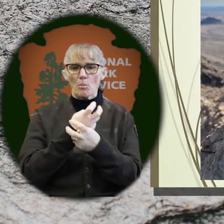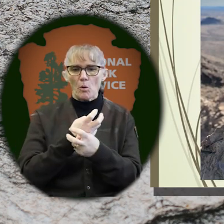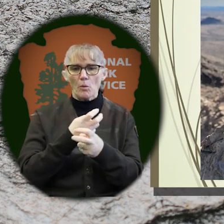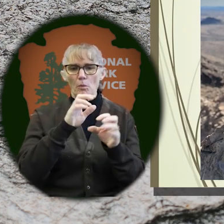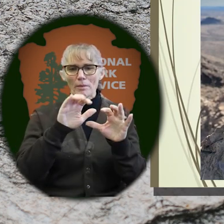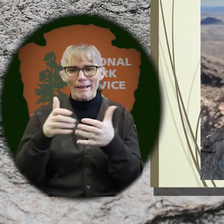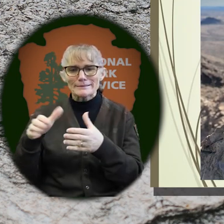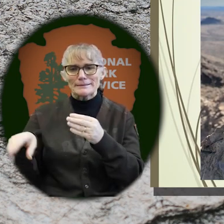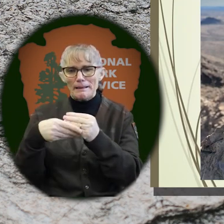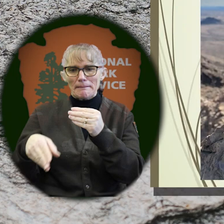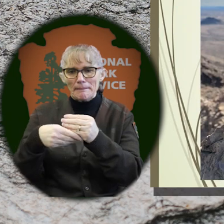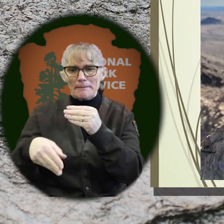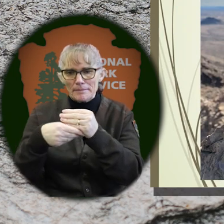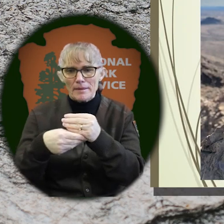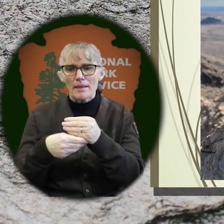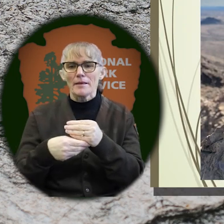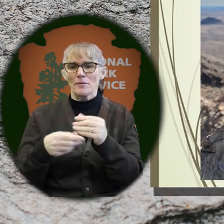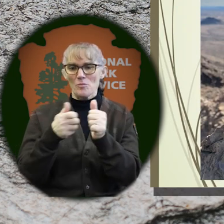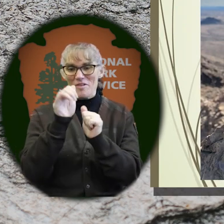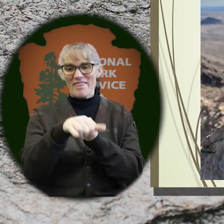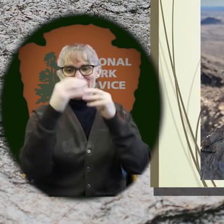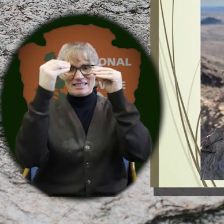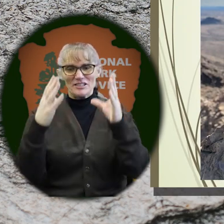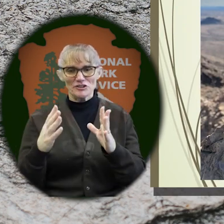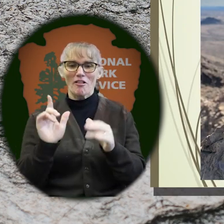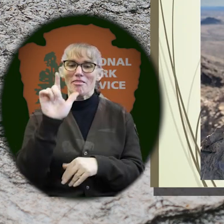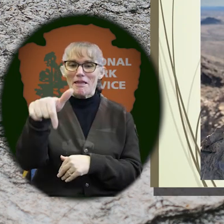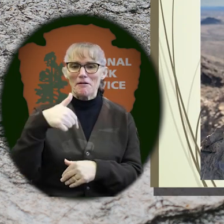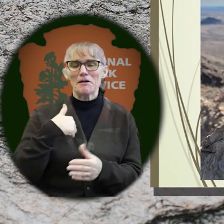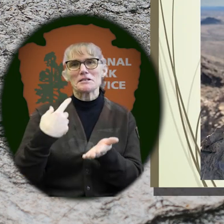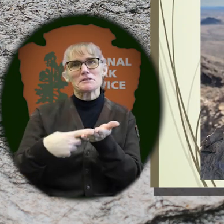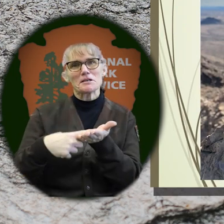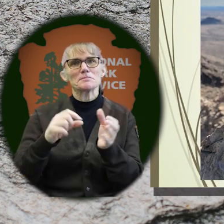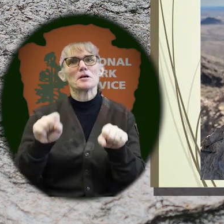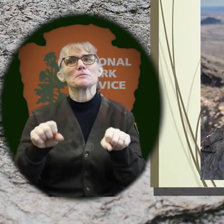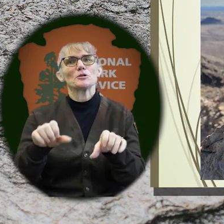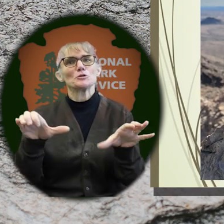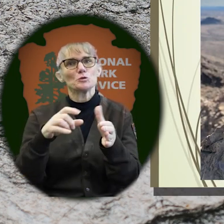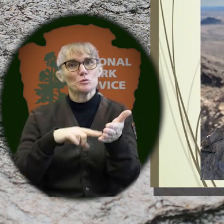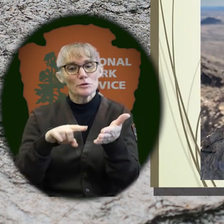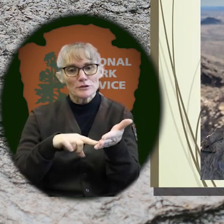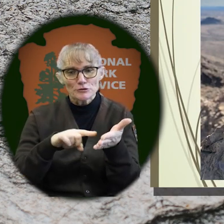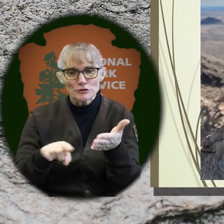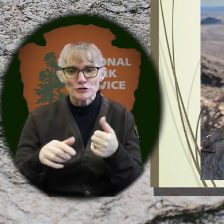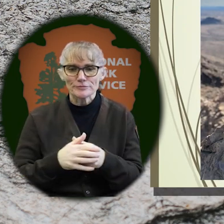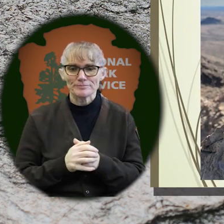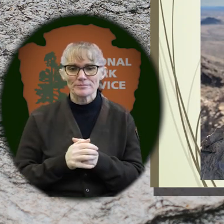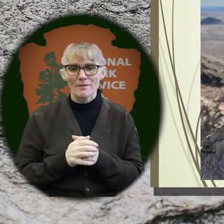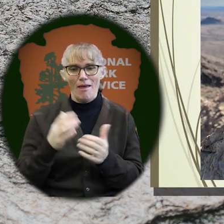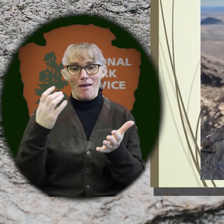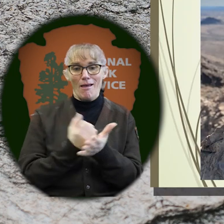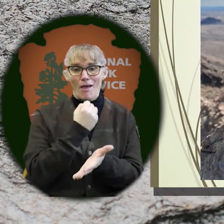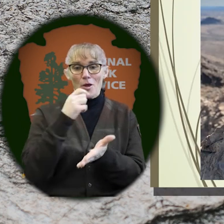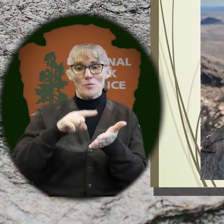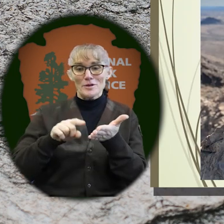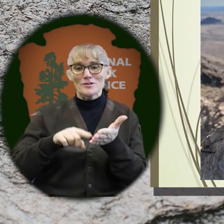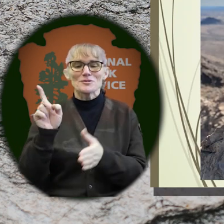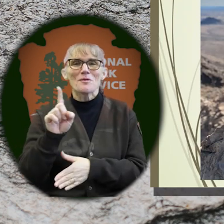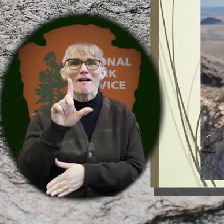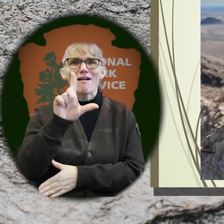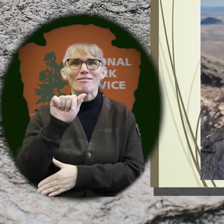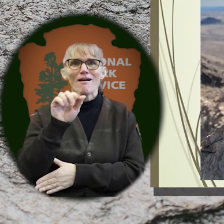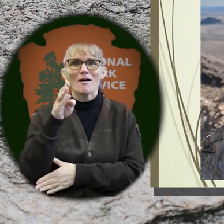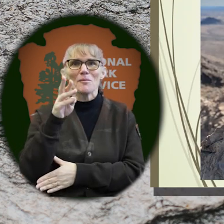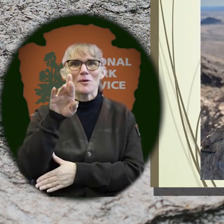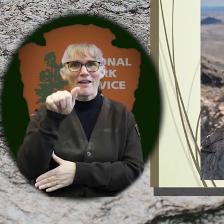him and eventually talked with him about the possibility of doing research. I was then given the opportunity to do research at Liberia Tar